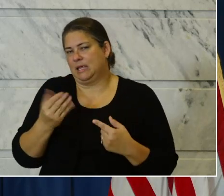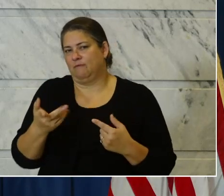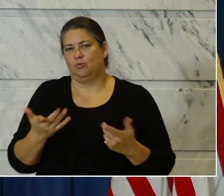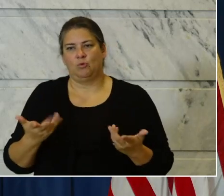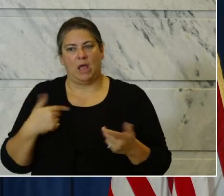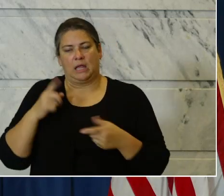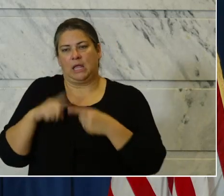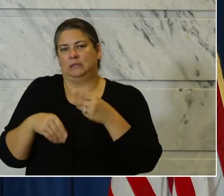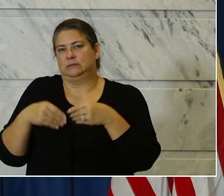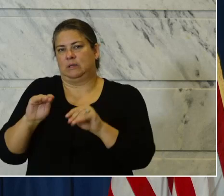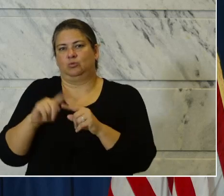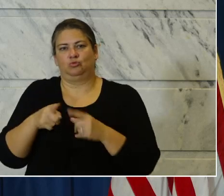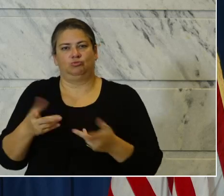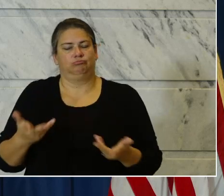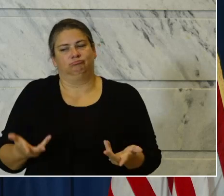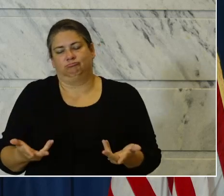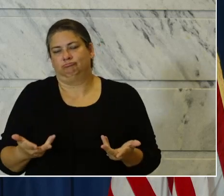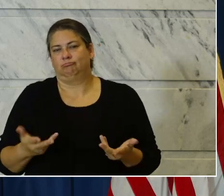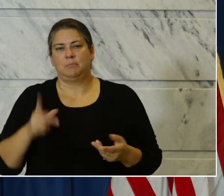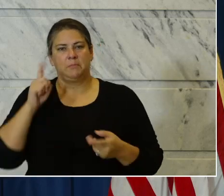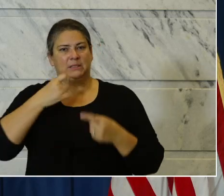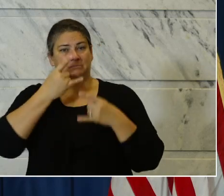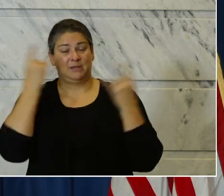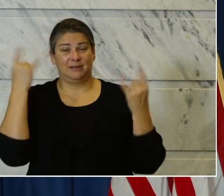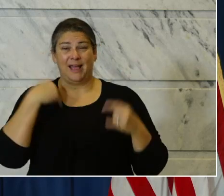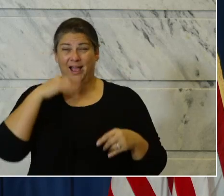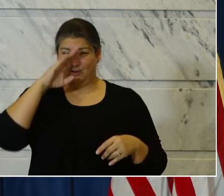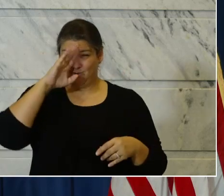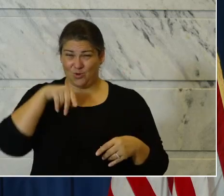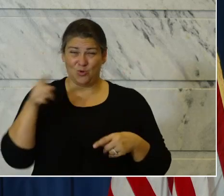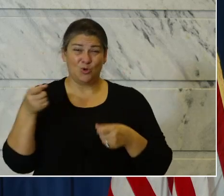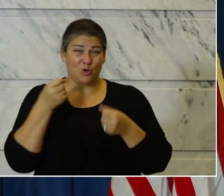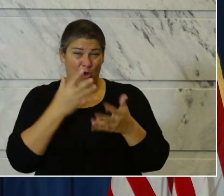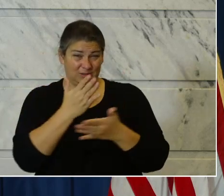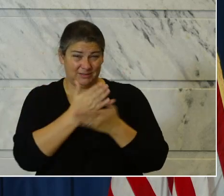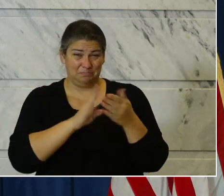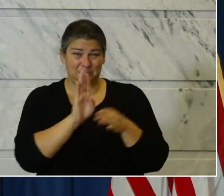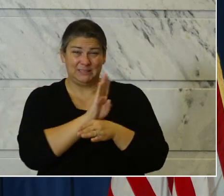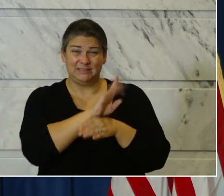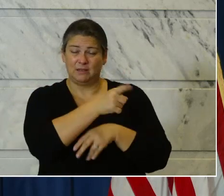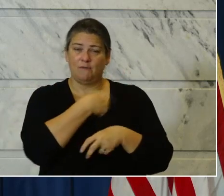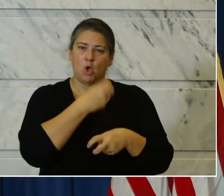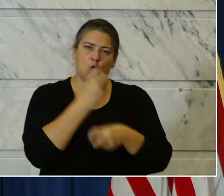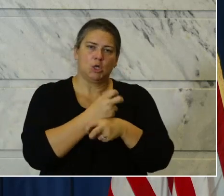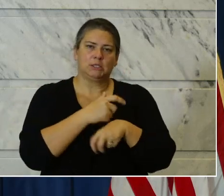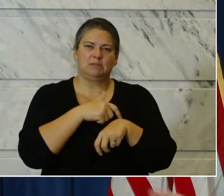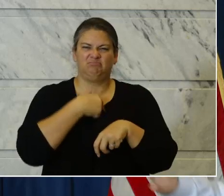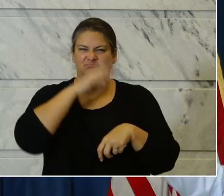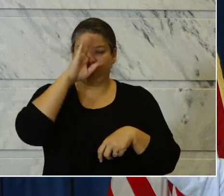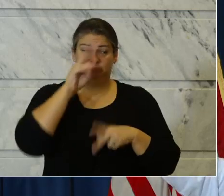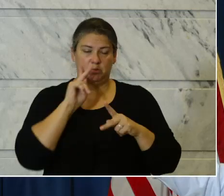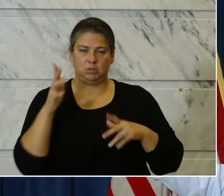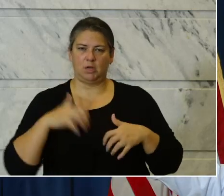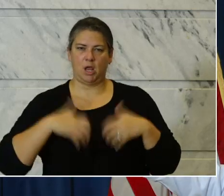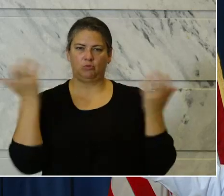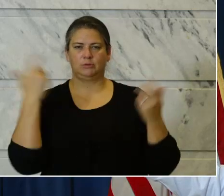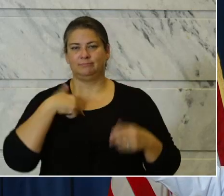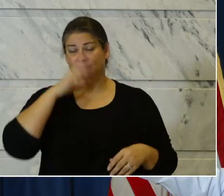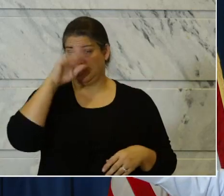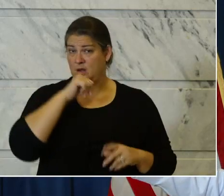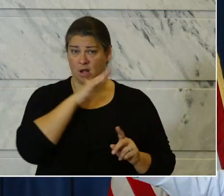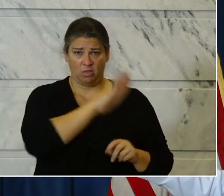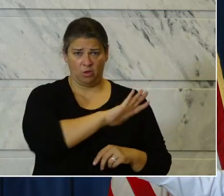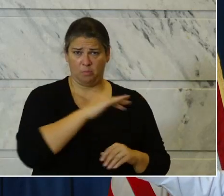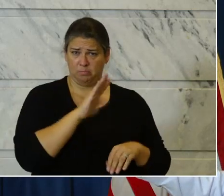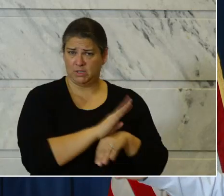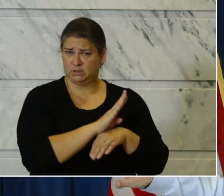a mask. Again, I know that's a hardship on some businesses that are going to have some people that are angry, but it's not the business's fault. I